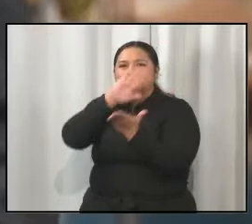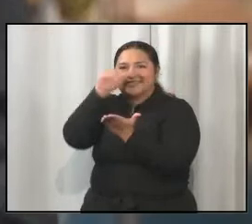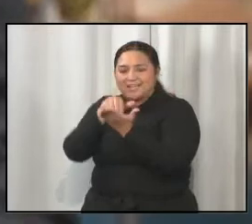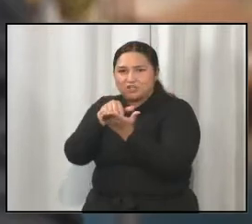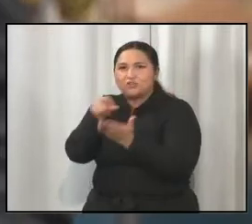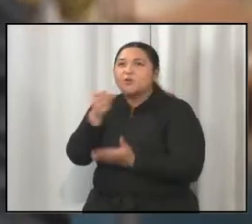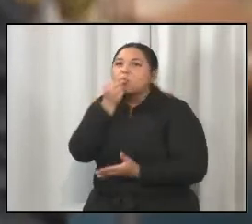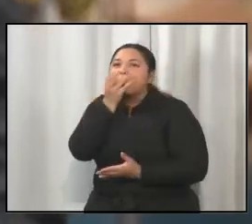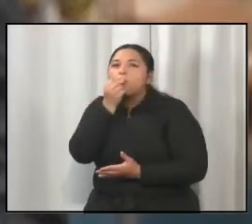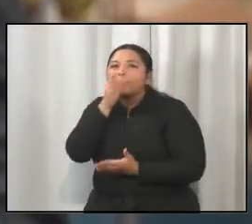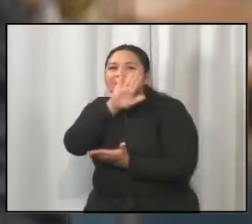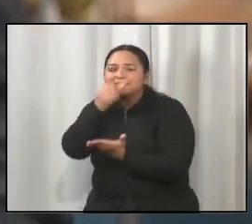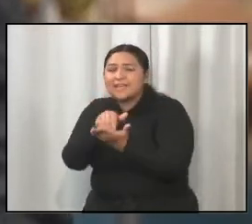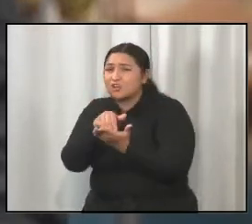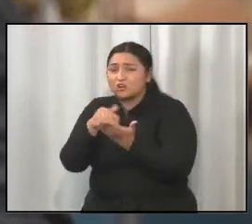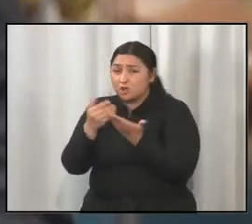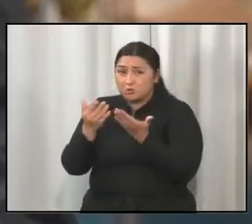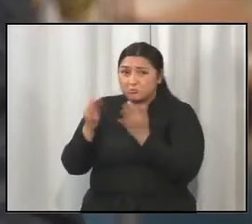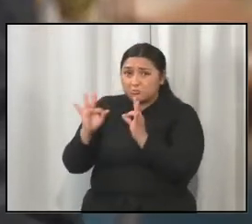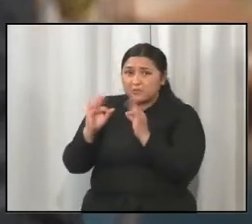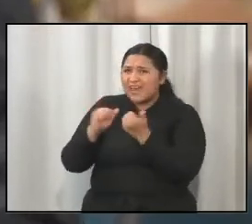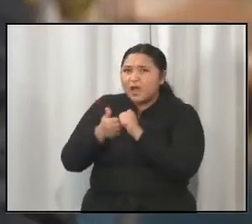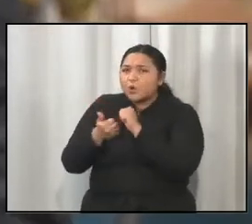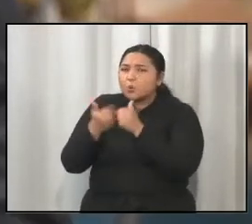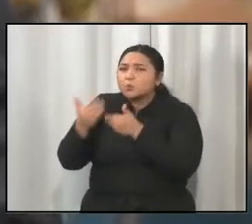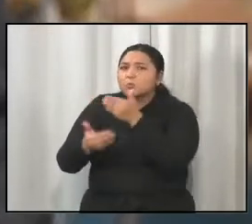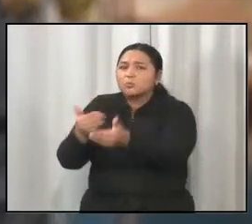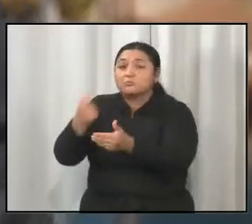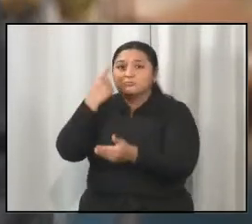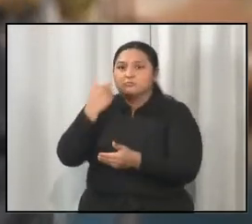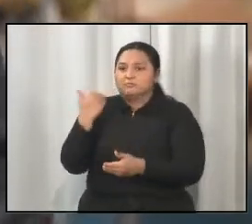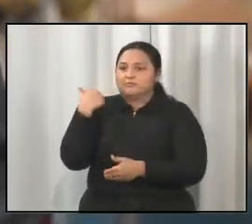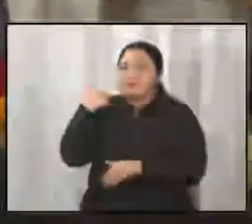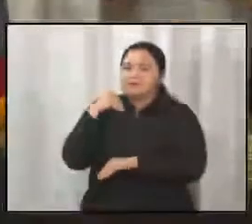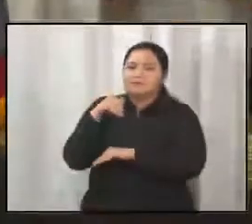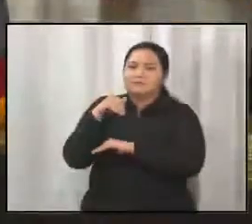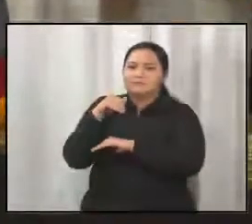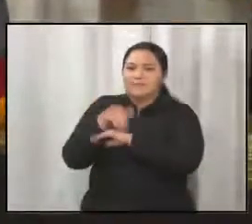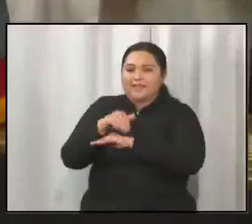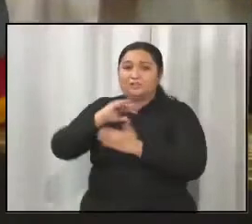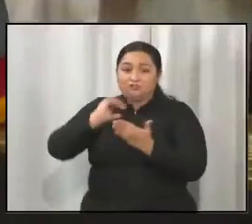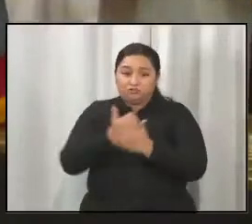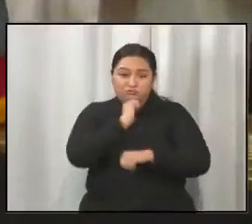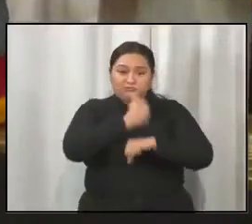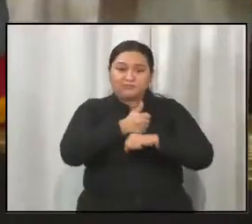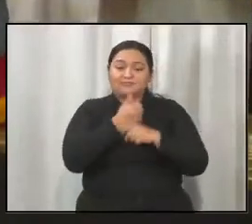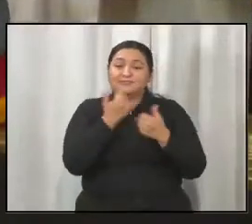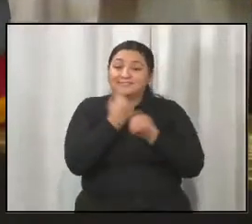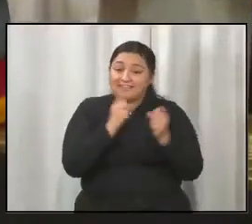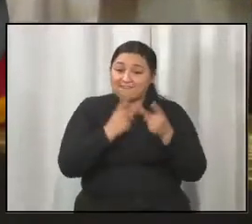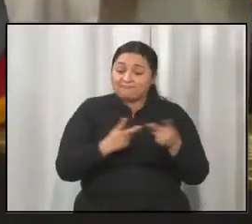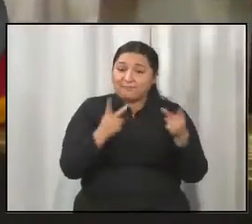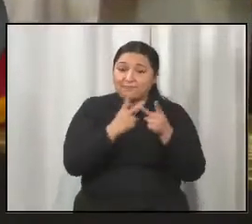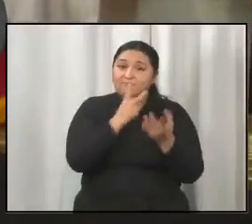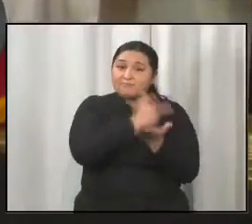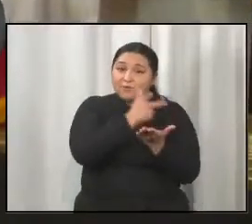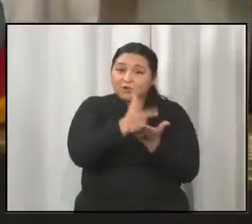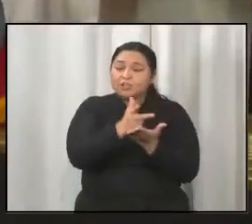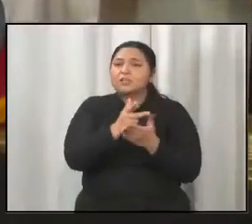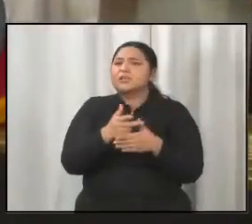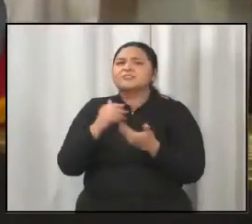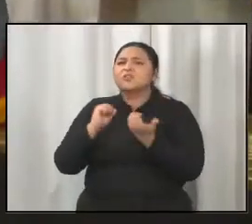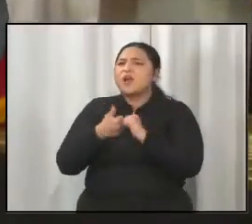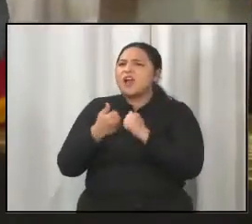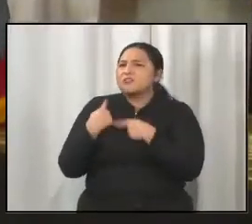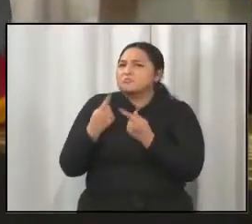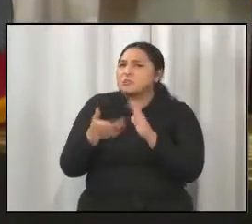rain? And how was the first night, last night, of our new safe parking site? Yeah, so we've been